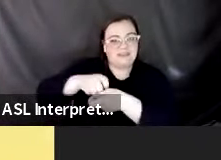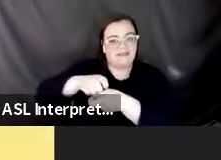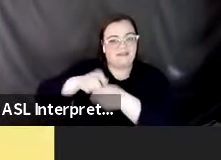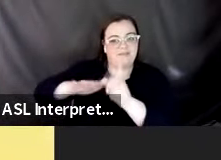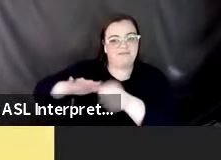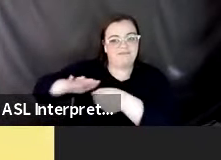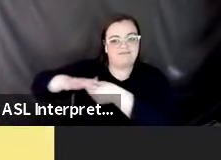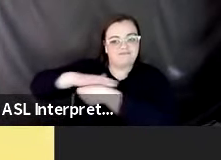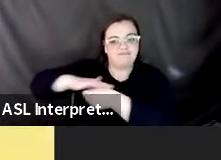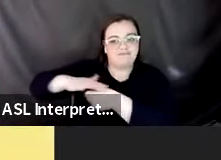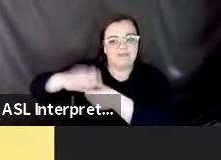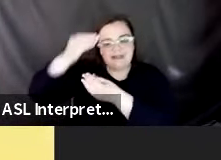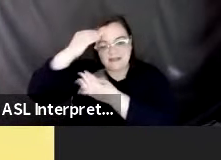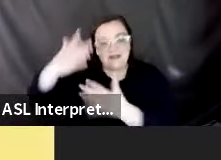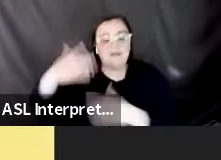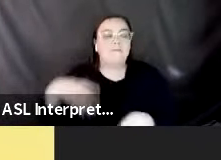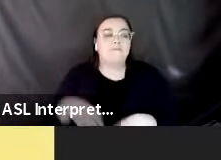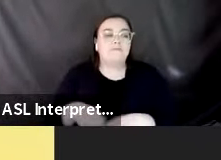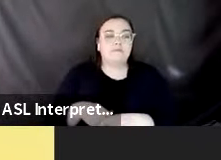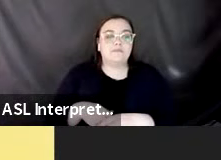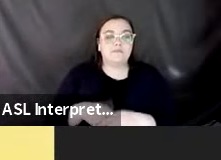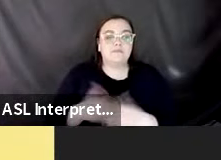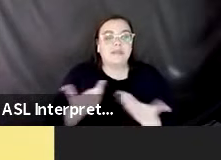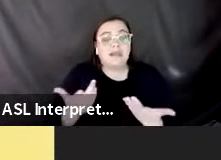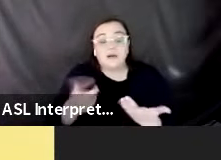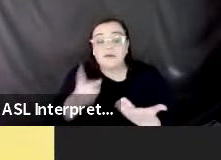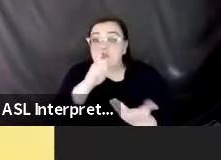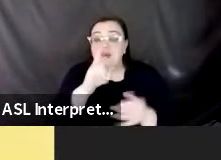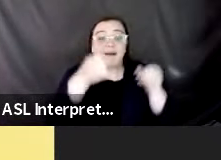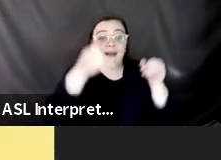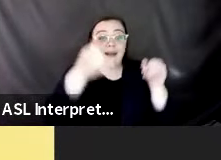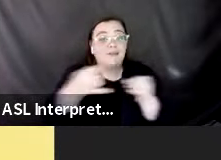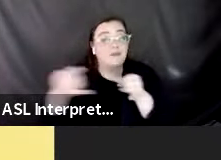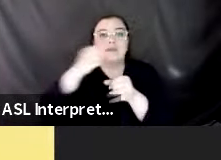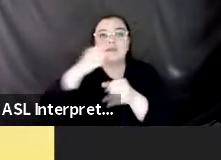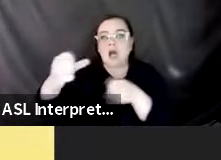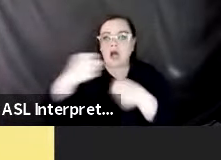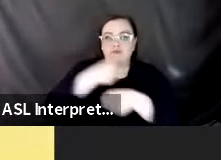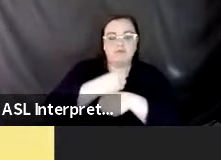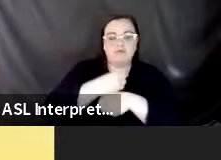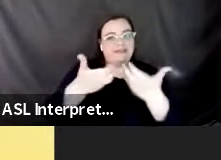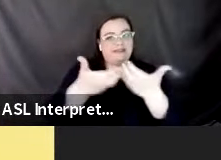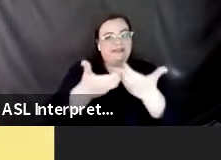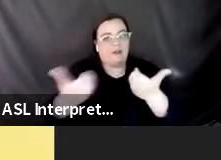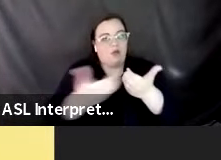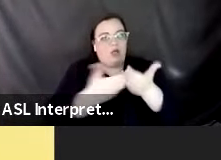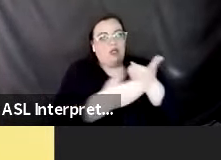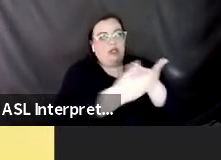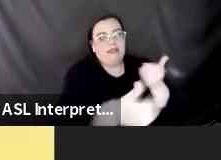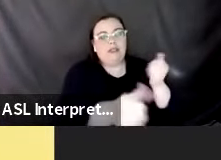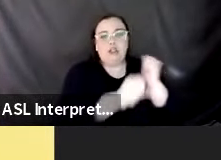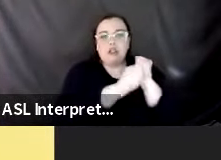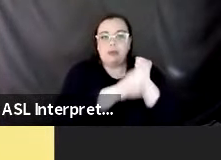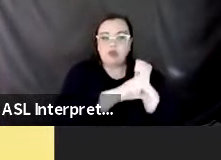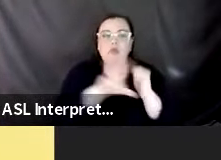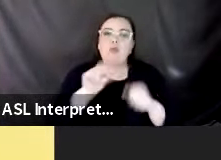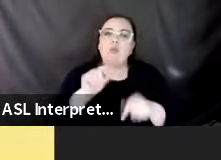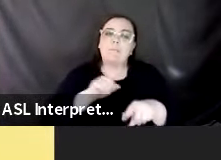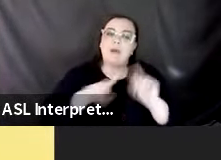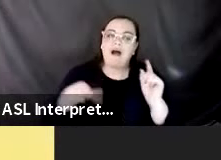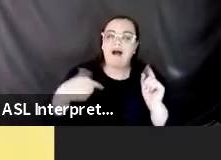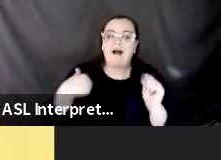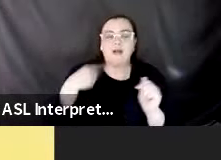basically mechanically. Individuals aren't creating separate commercials, but there's an algorithm that inserts certain pieces